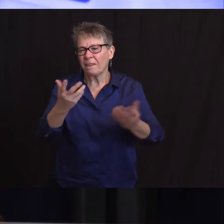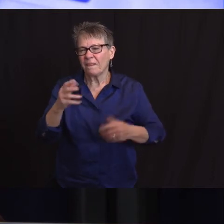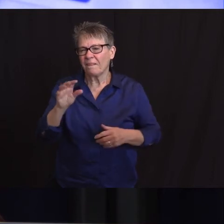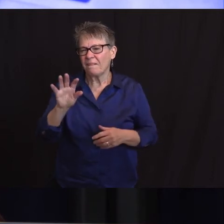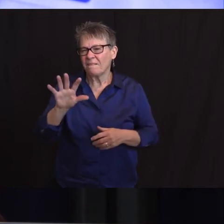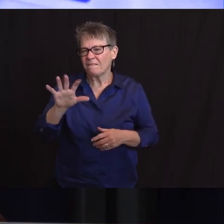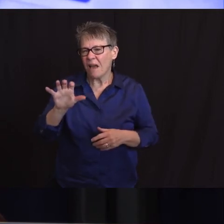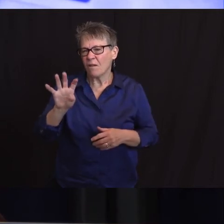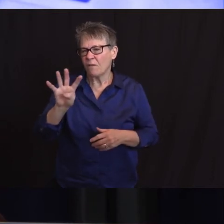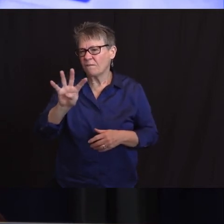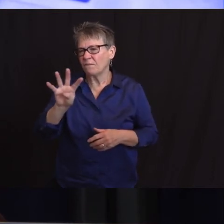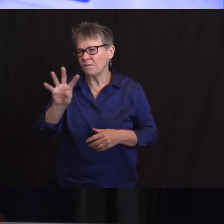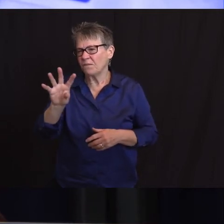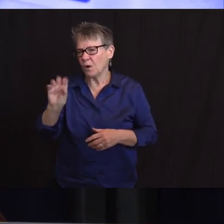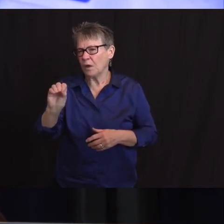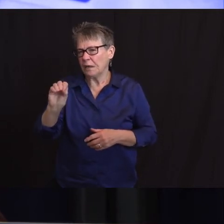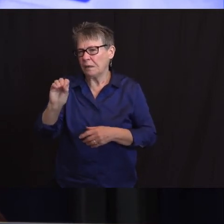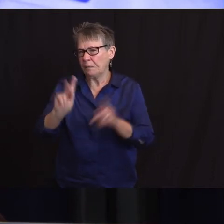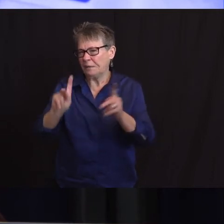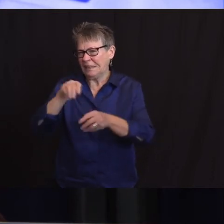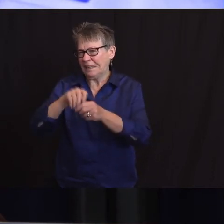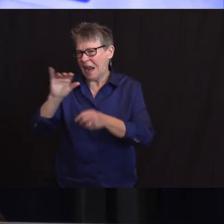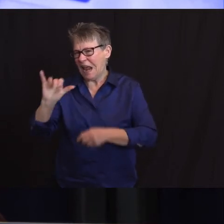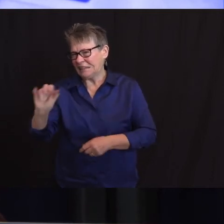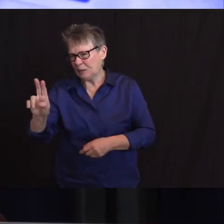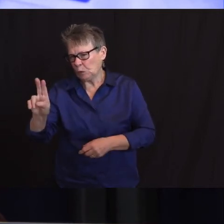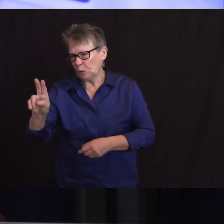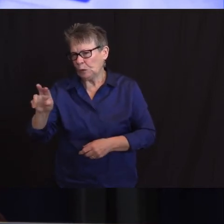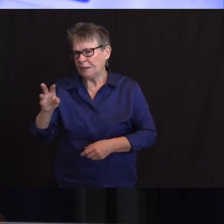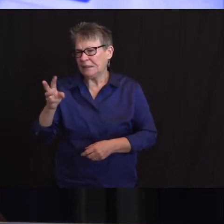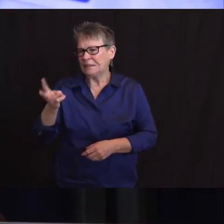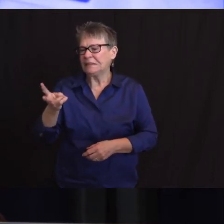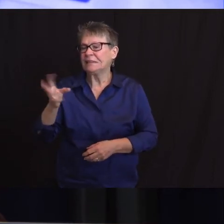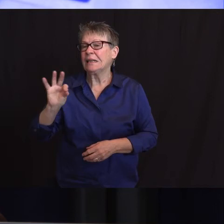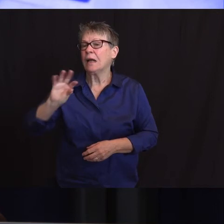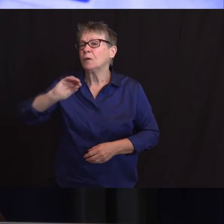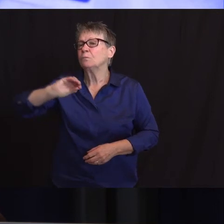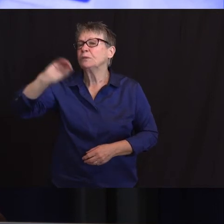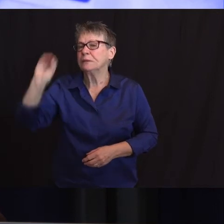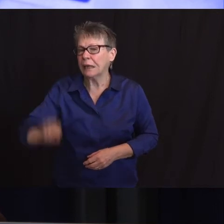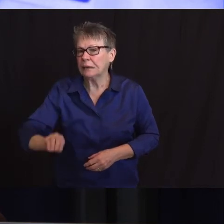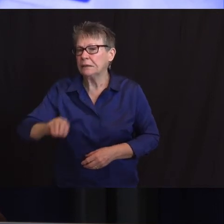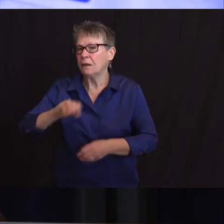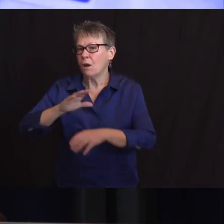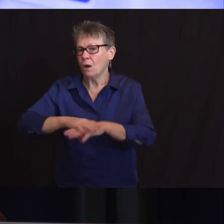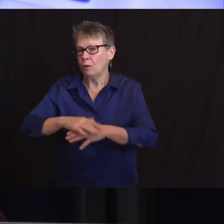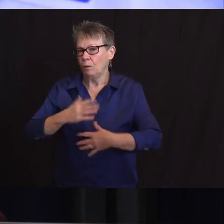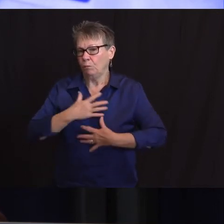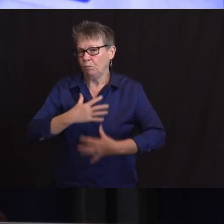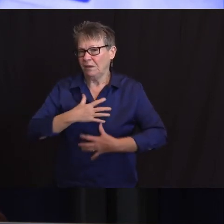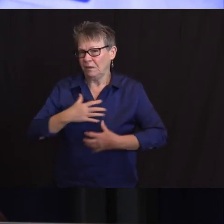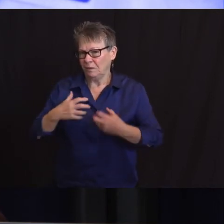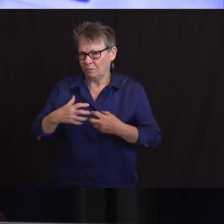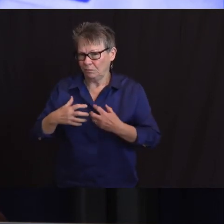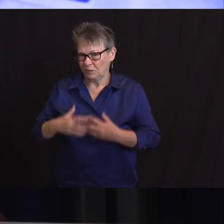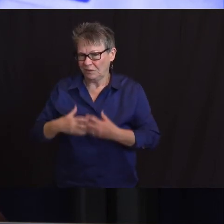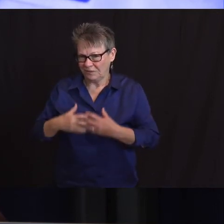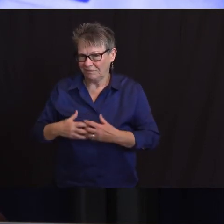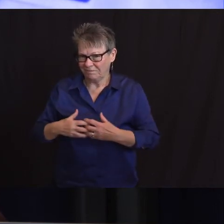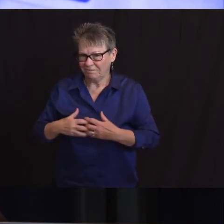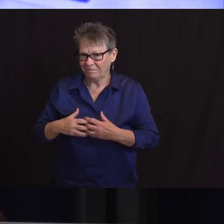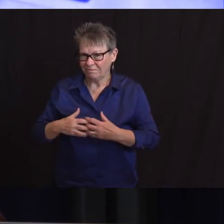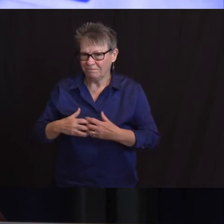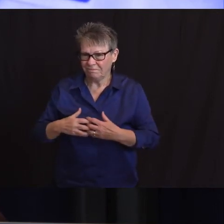individuals in critical care and 69% of critical care patients on ventilators. There are